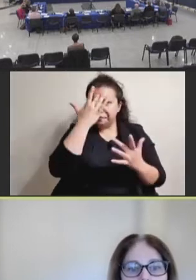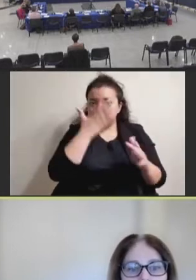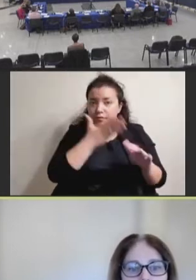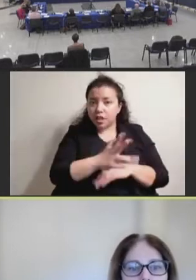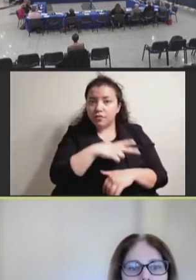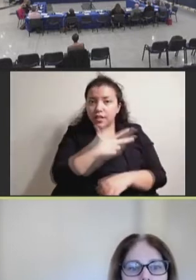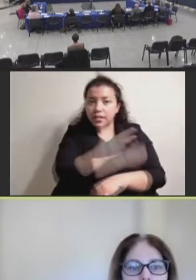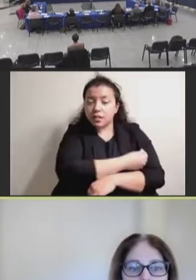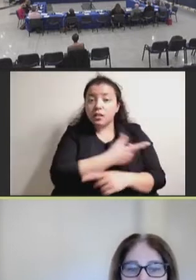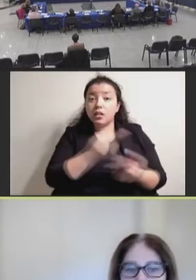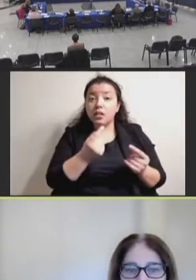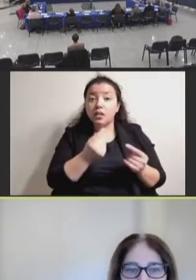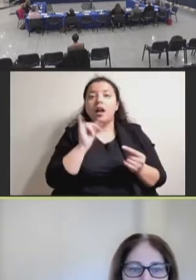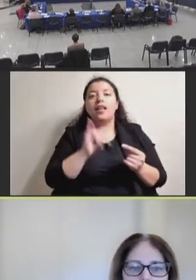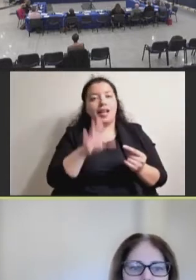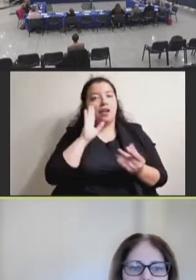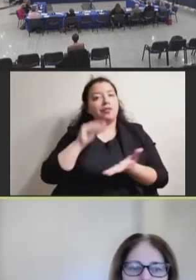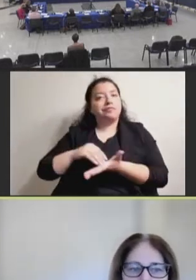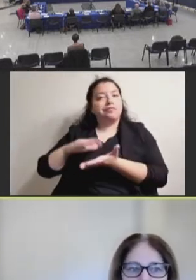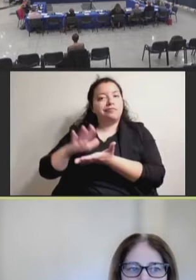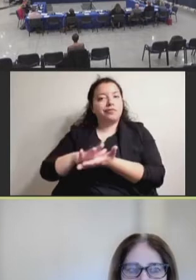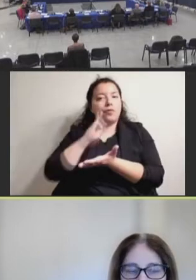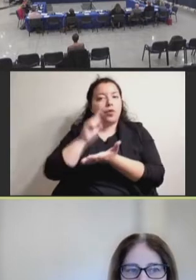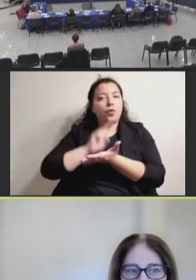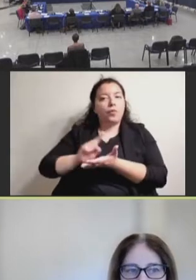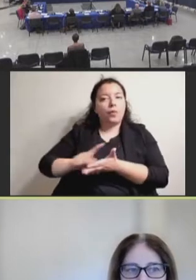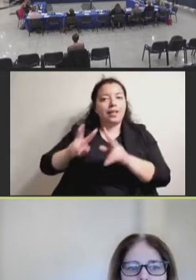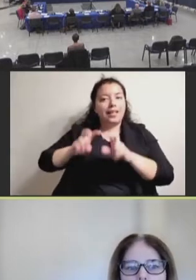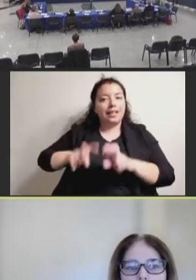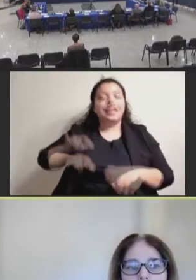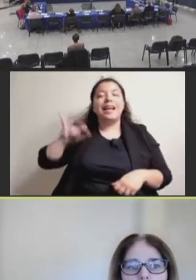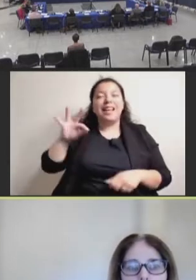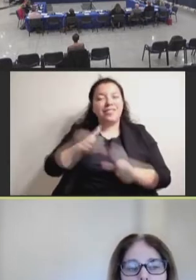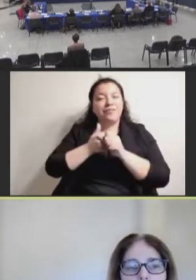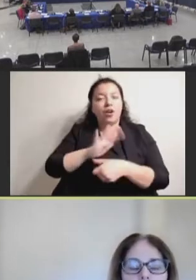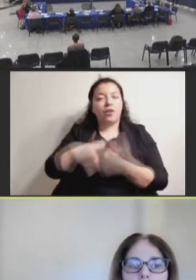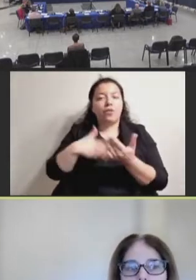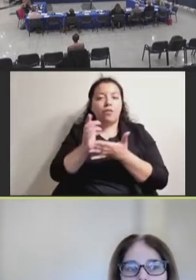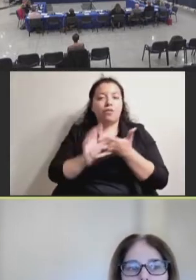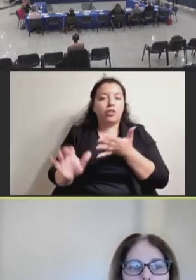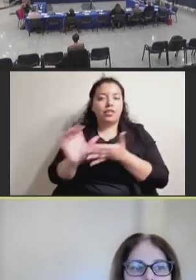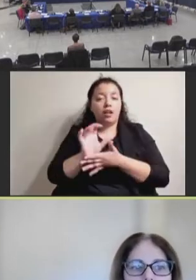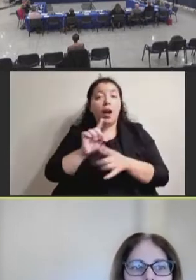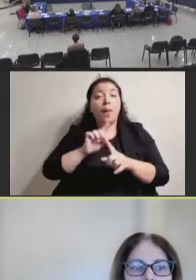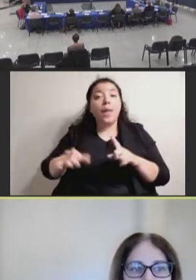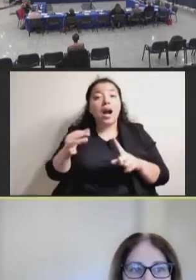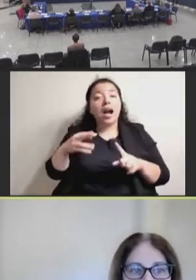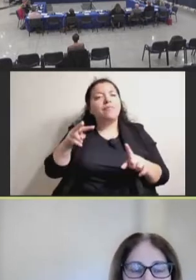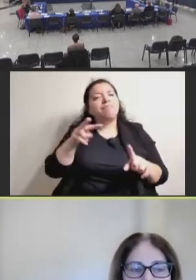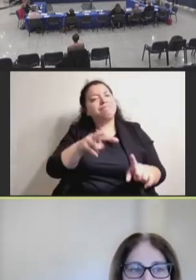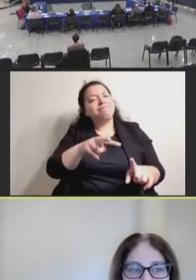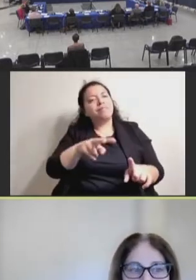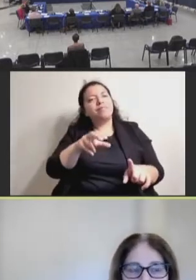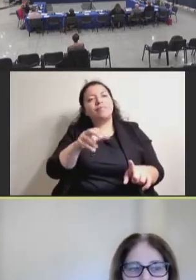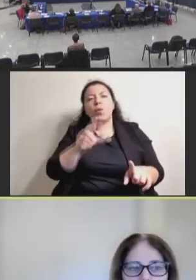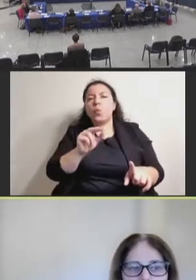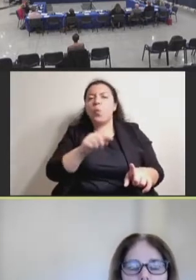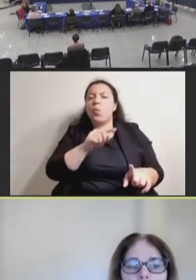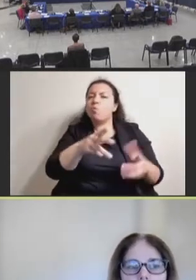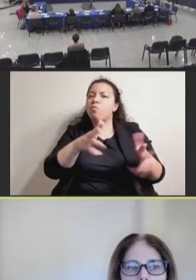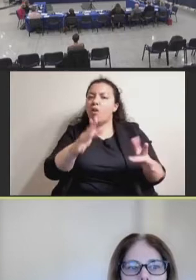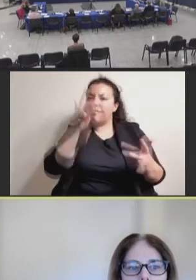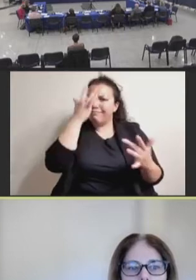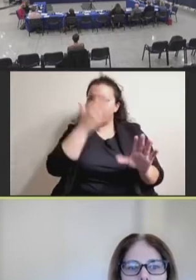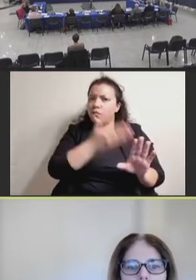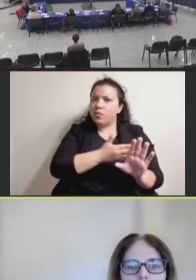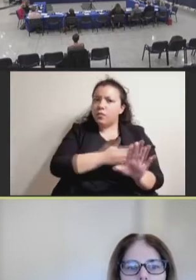weekly analysis as long as it meets other VSD case definitions. But if it appears to be a history of or not a new incident case or